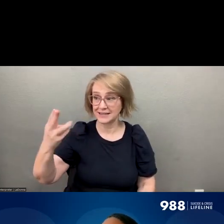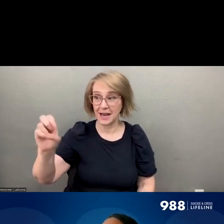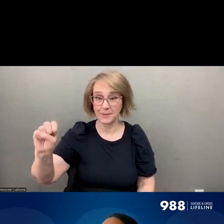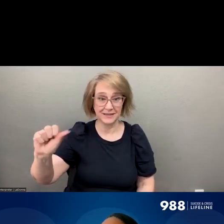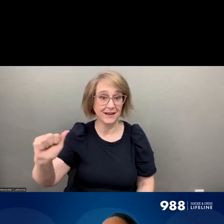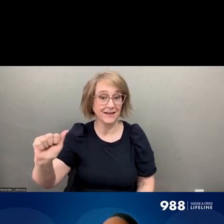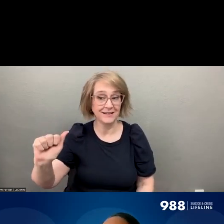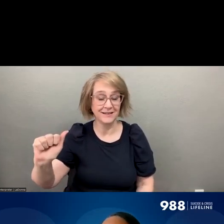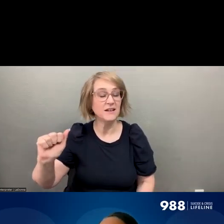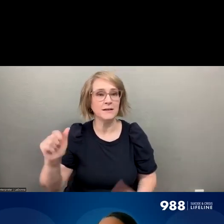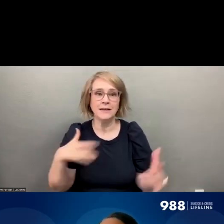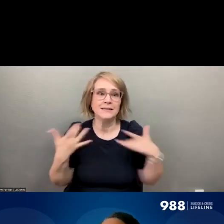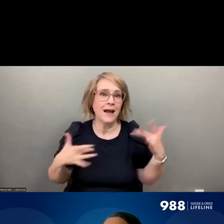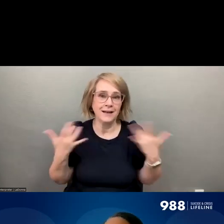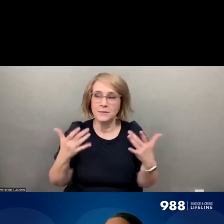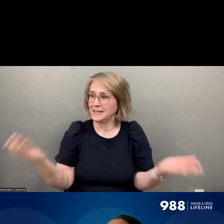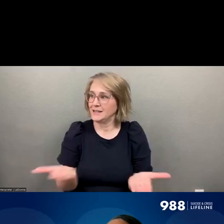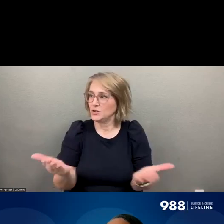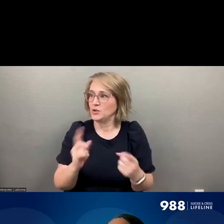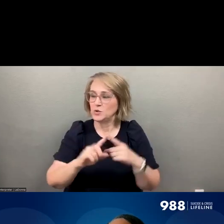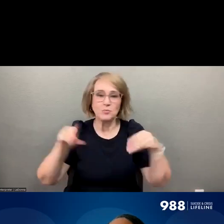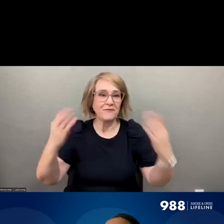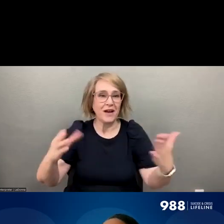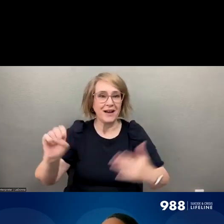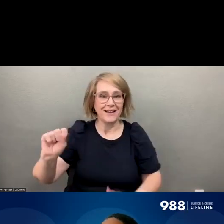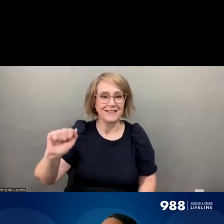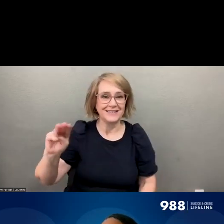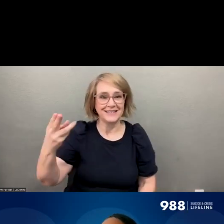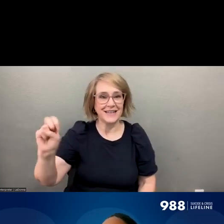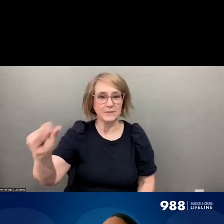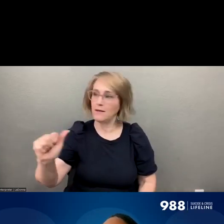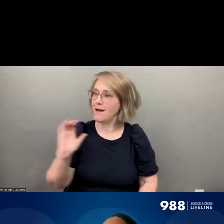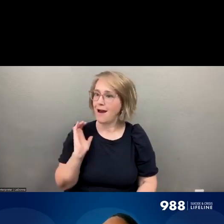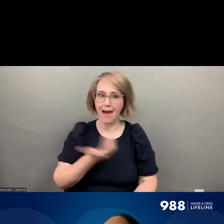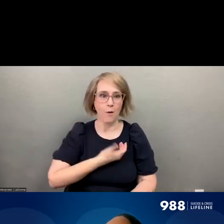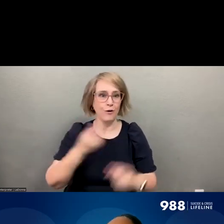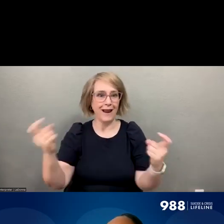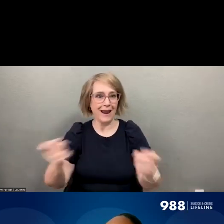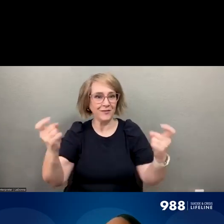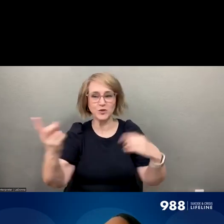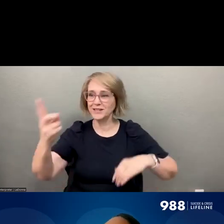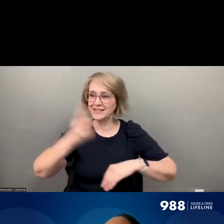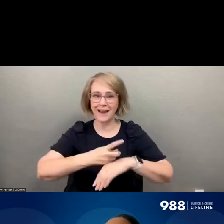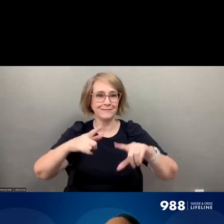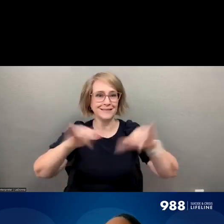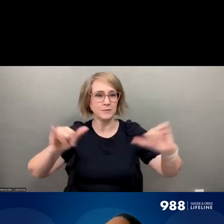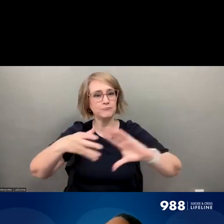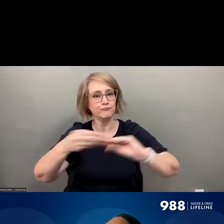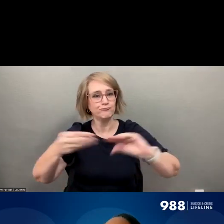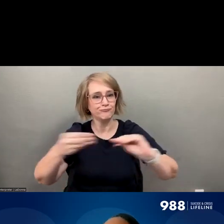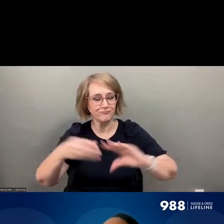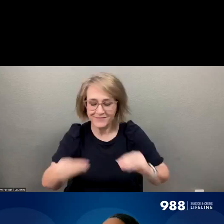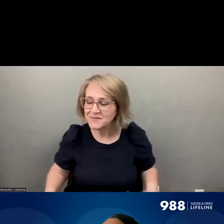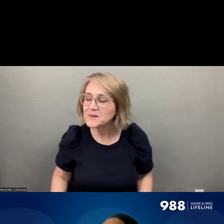excited that we are able to be here to provide the SAMHSA update on our anniversary. I'm sure that I can speak on behalf